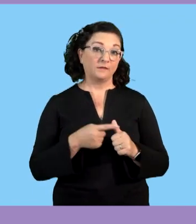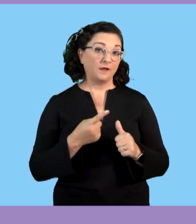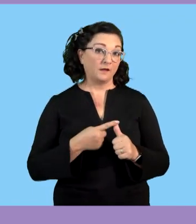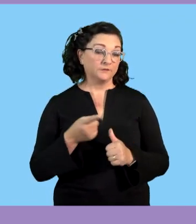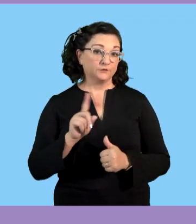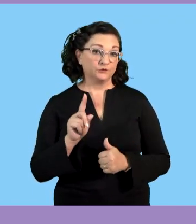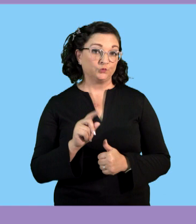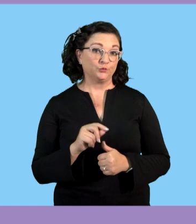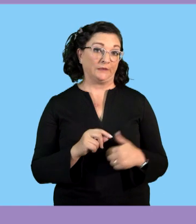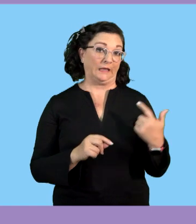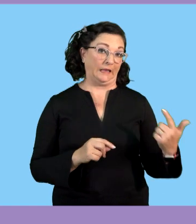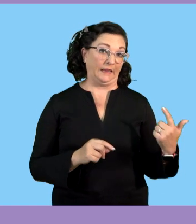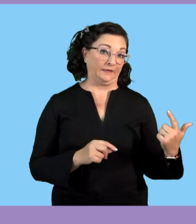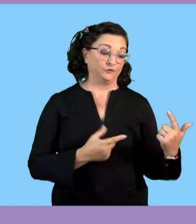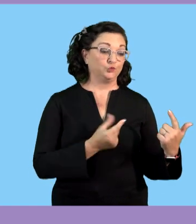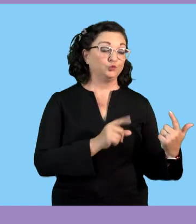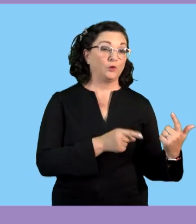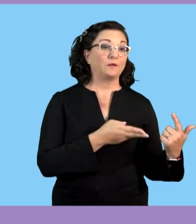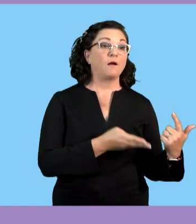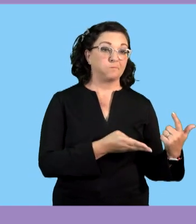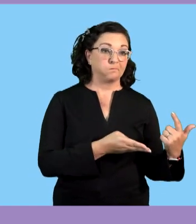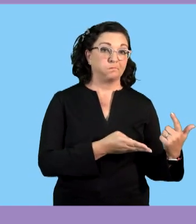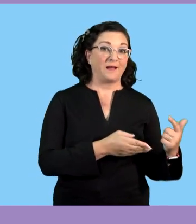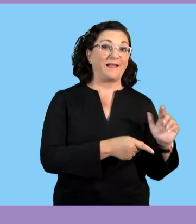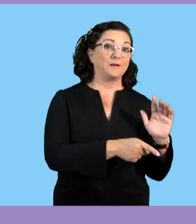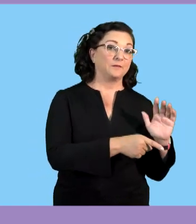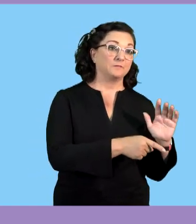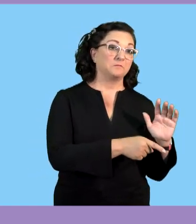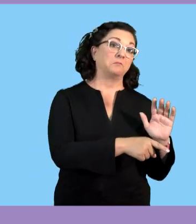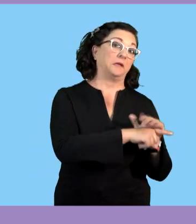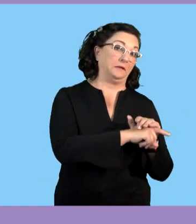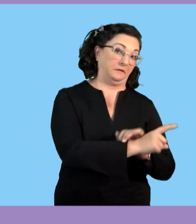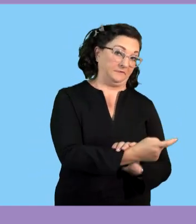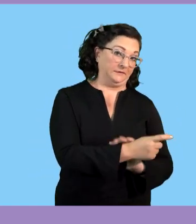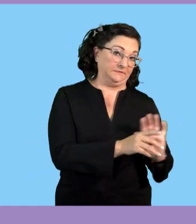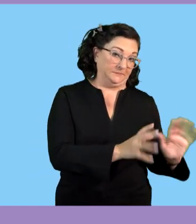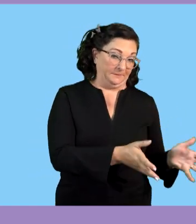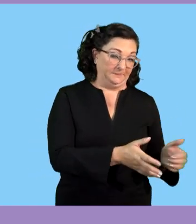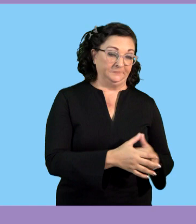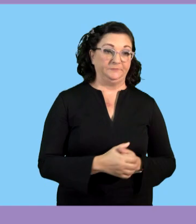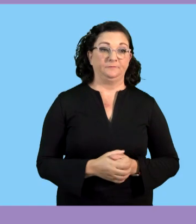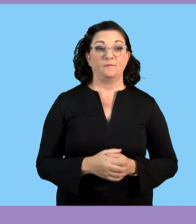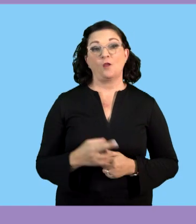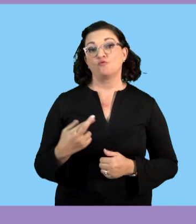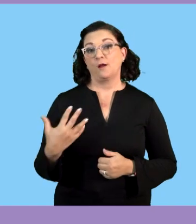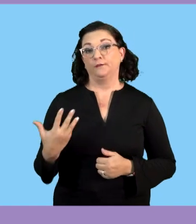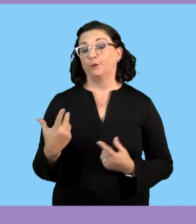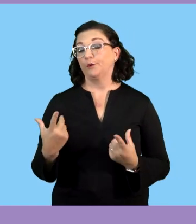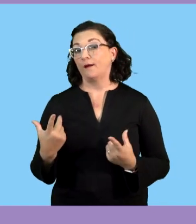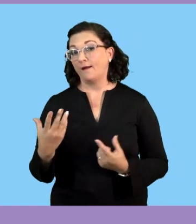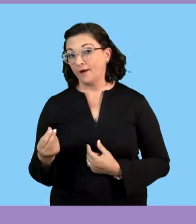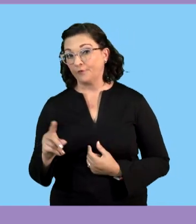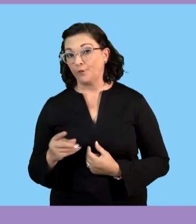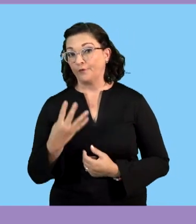And what does that give us? So on the left-hand side, we'll be left with just the x, or the negative x, sorry. And then